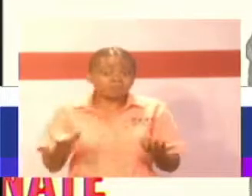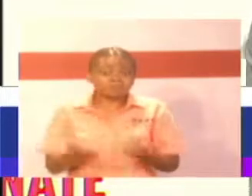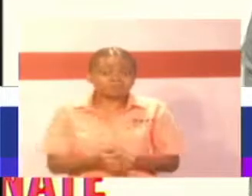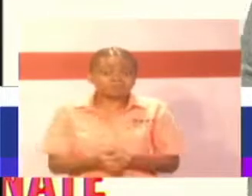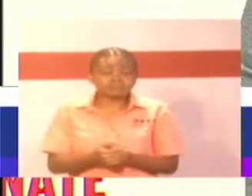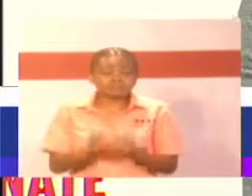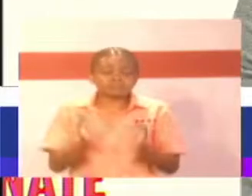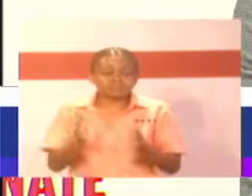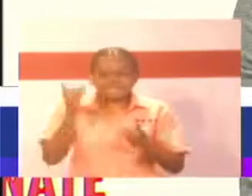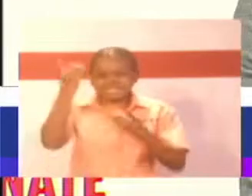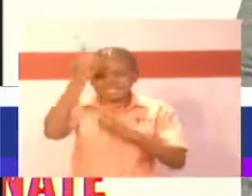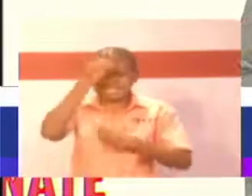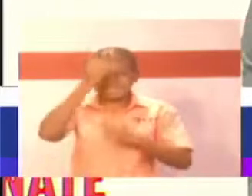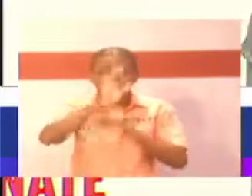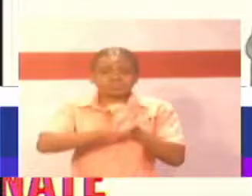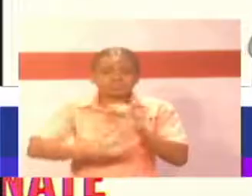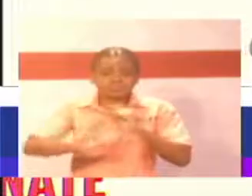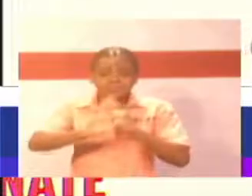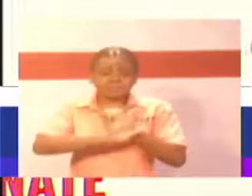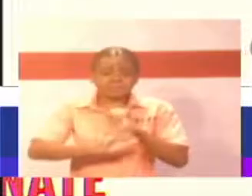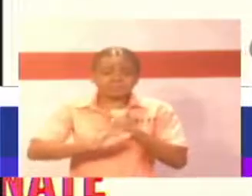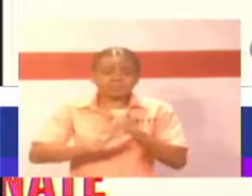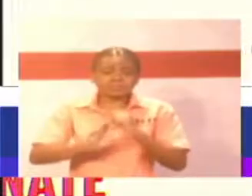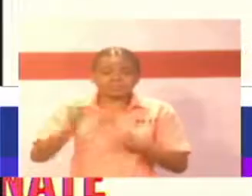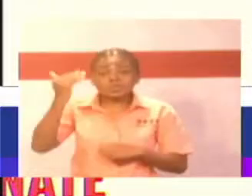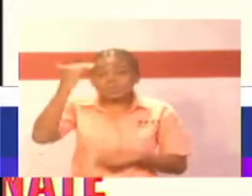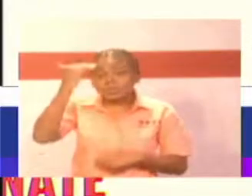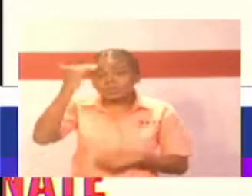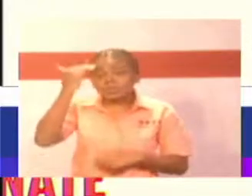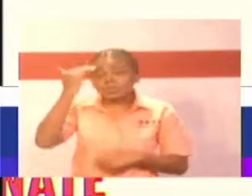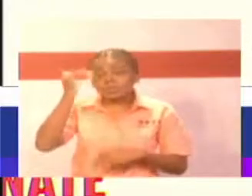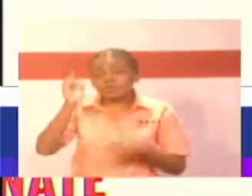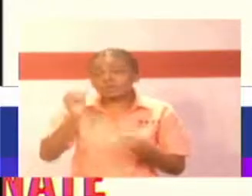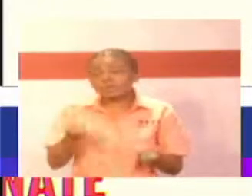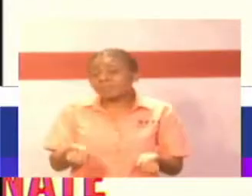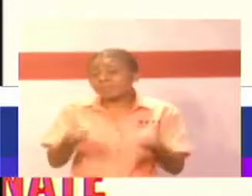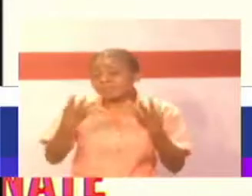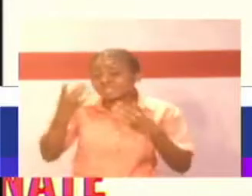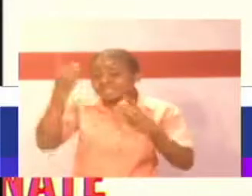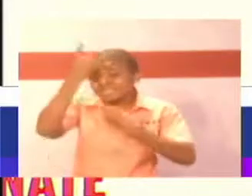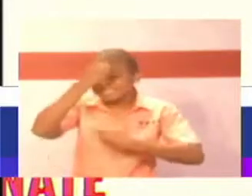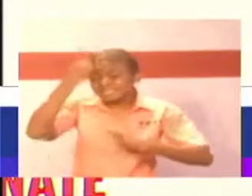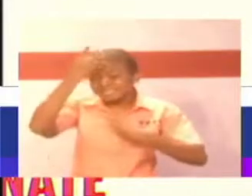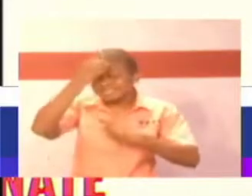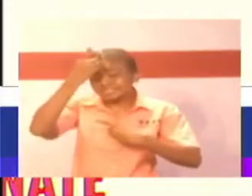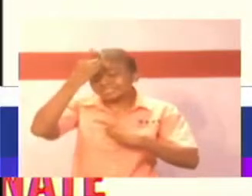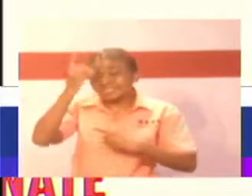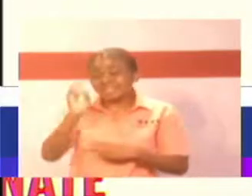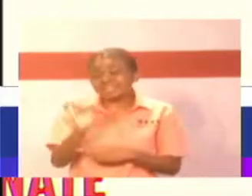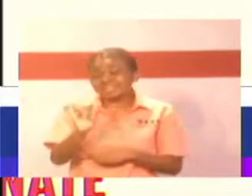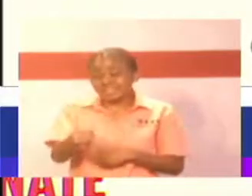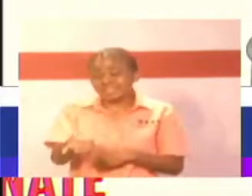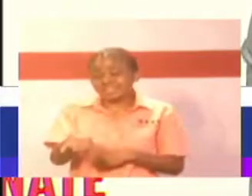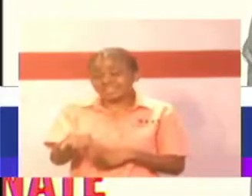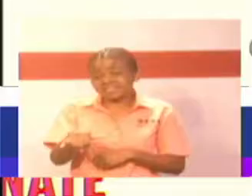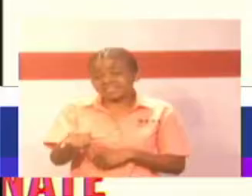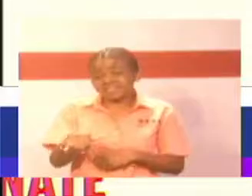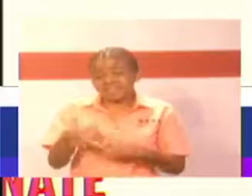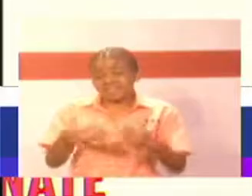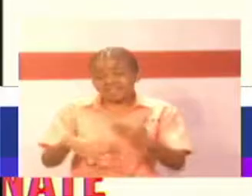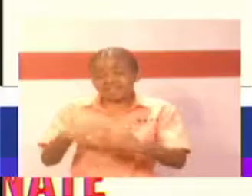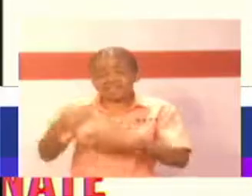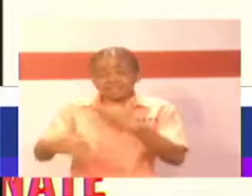that non-communicable diseases account for more than 60% of all deaths in Trinidad and Tobago.